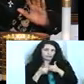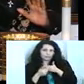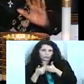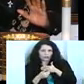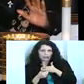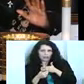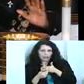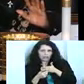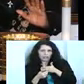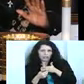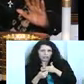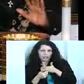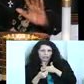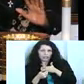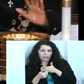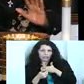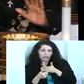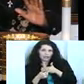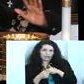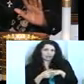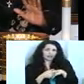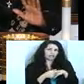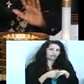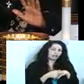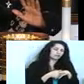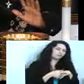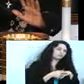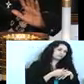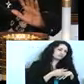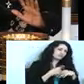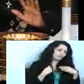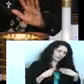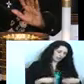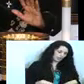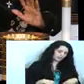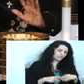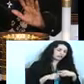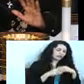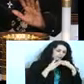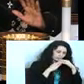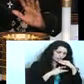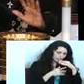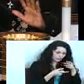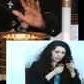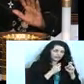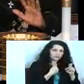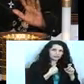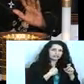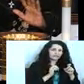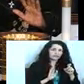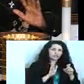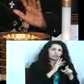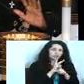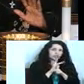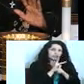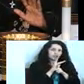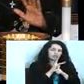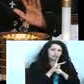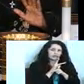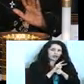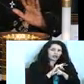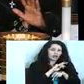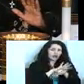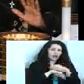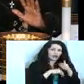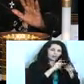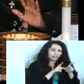gifts of body and blood. Yes. We give ourselves into your care and all those who are your people, all